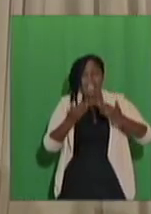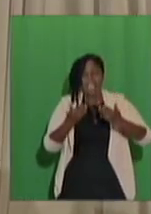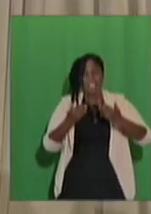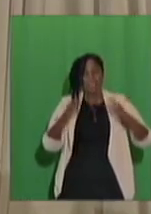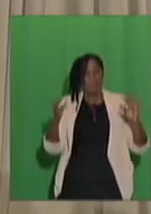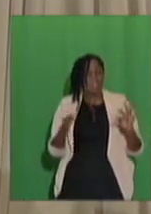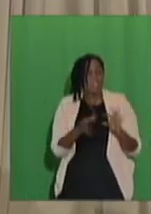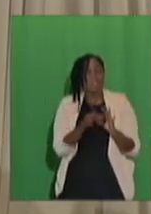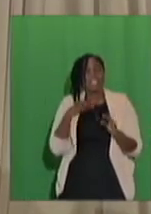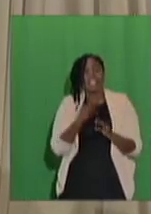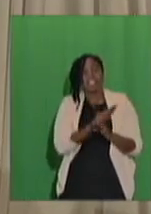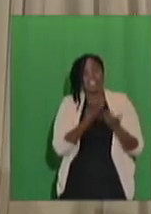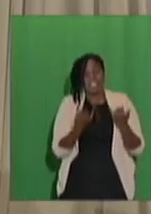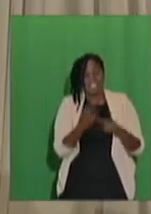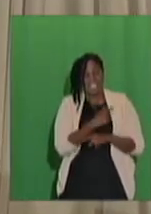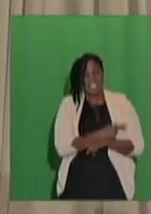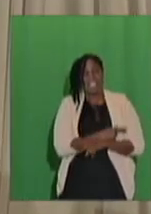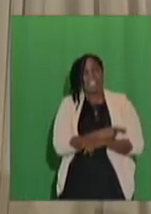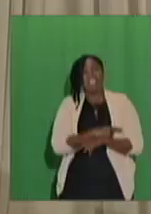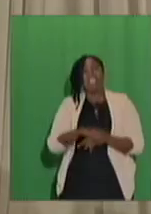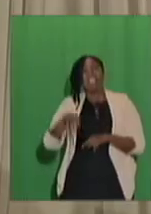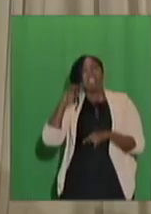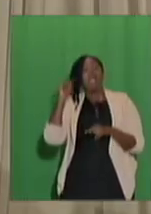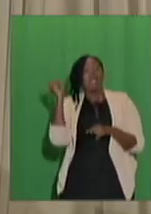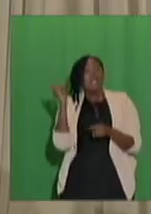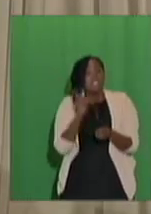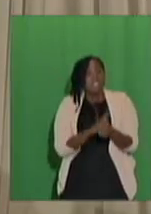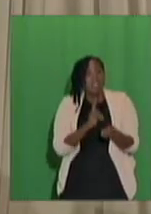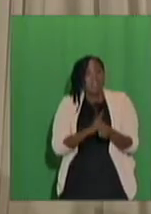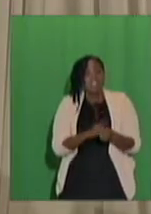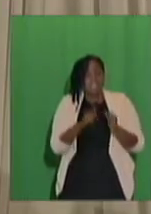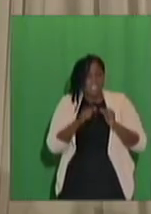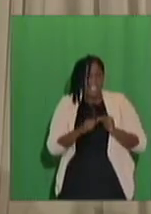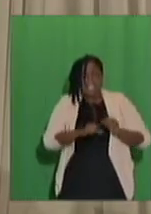government continues its efforts to flatten the curve and beat